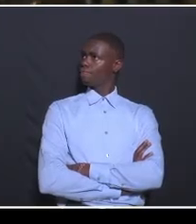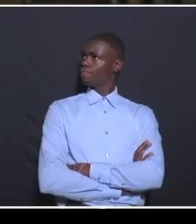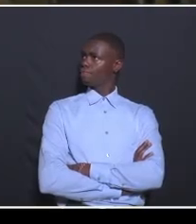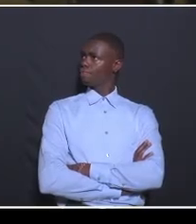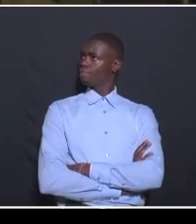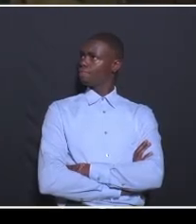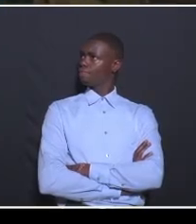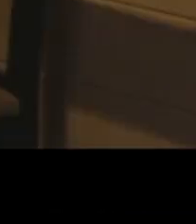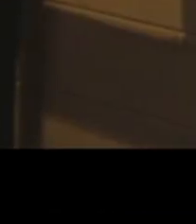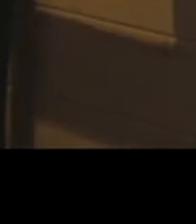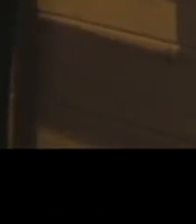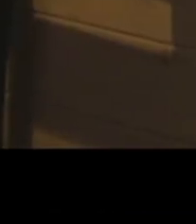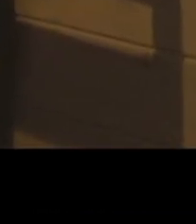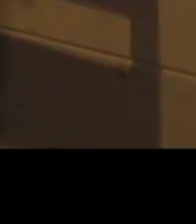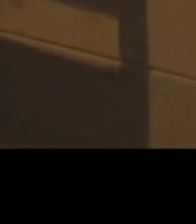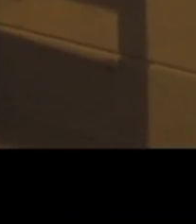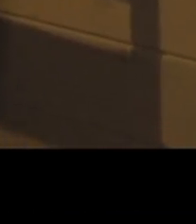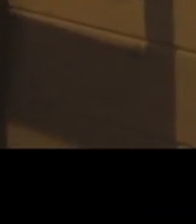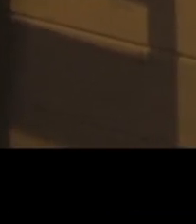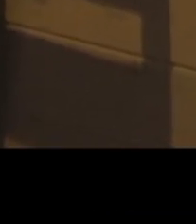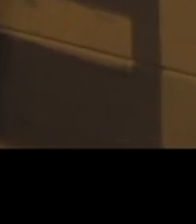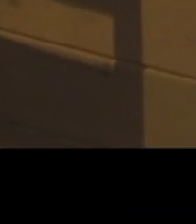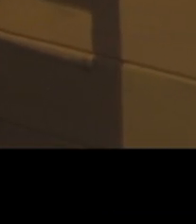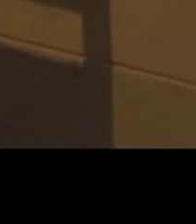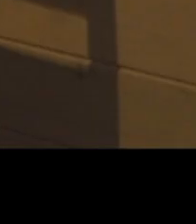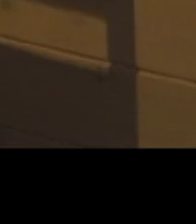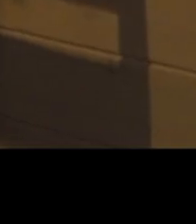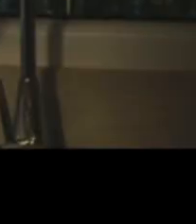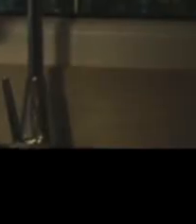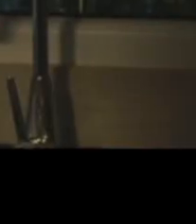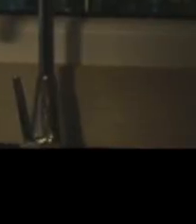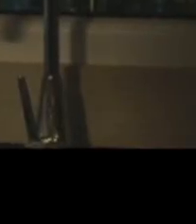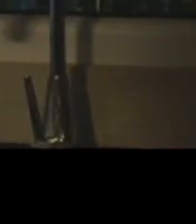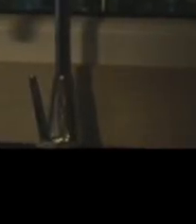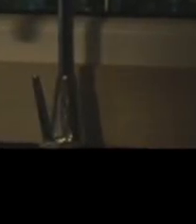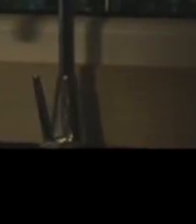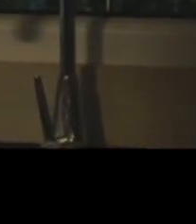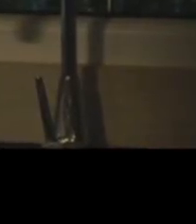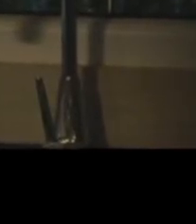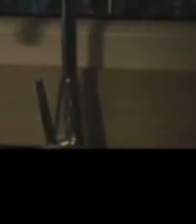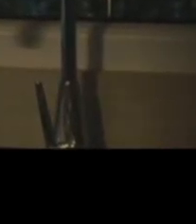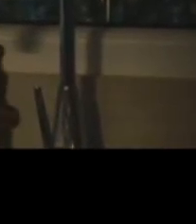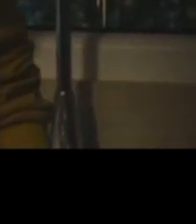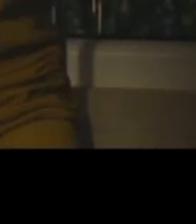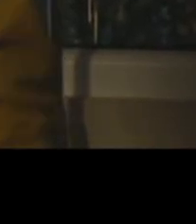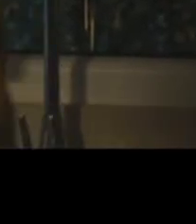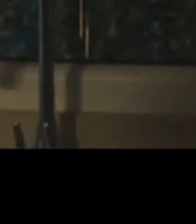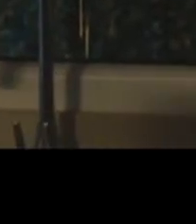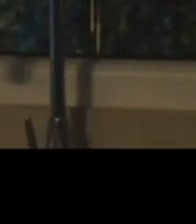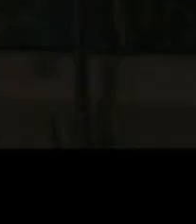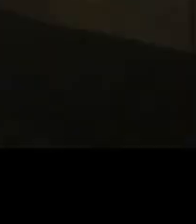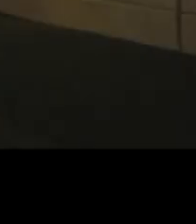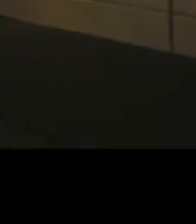Wewe ni nani? Jamal, nilibook space jana. Jamal. Oh,